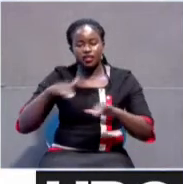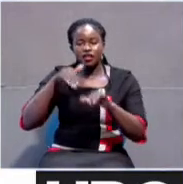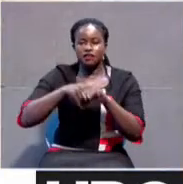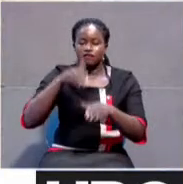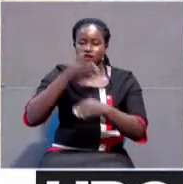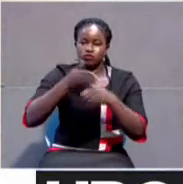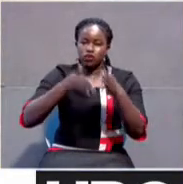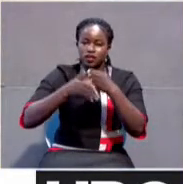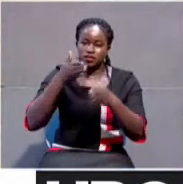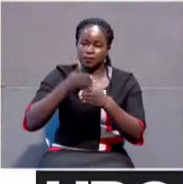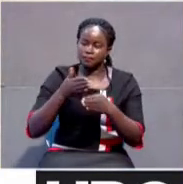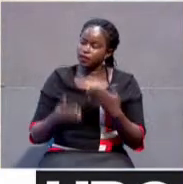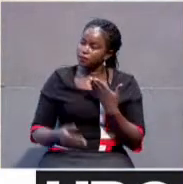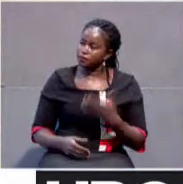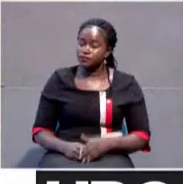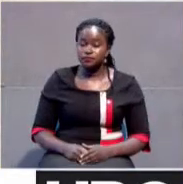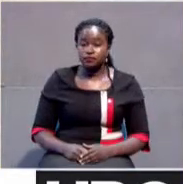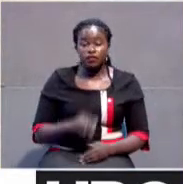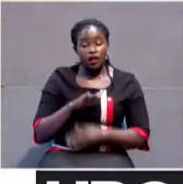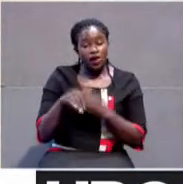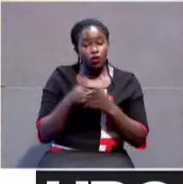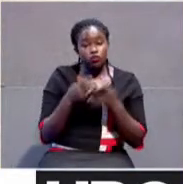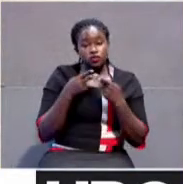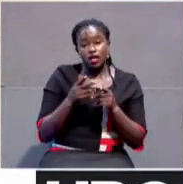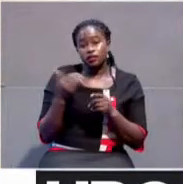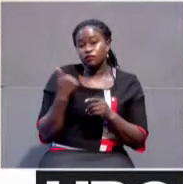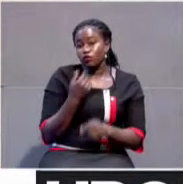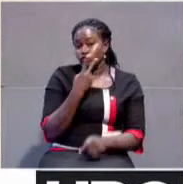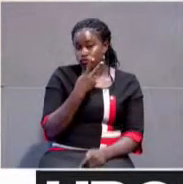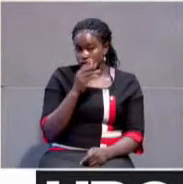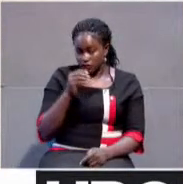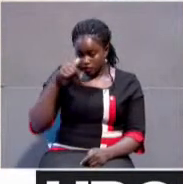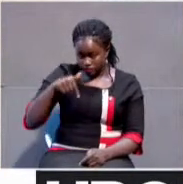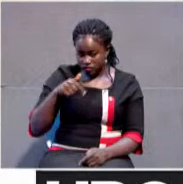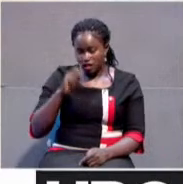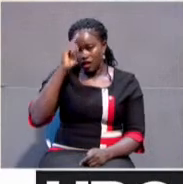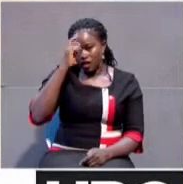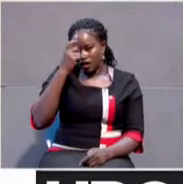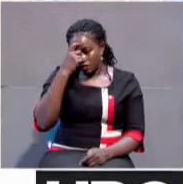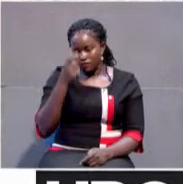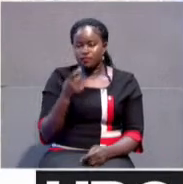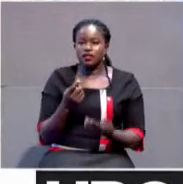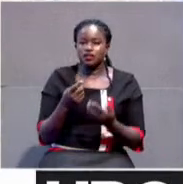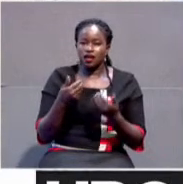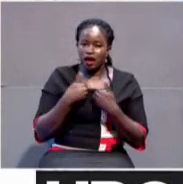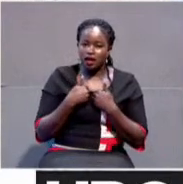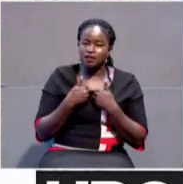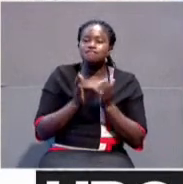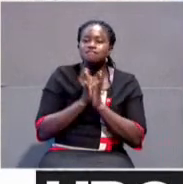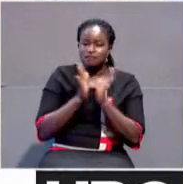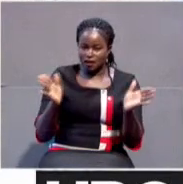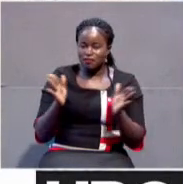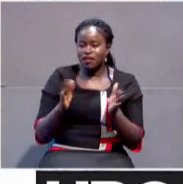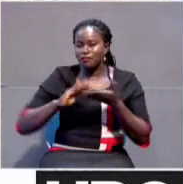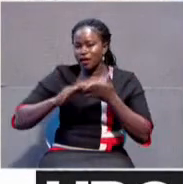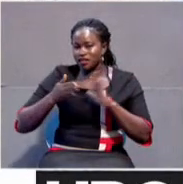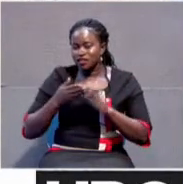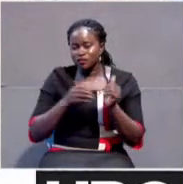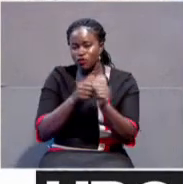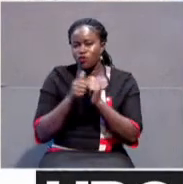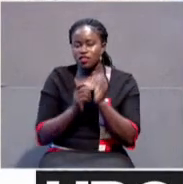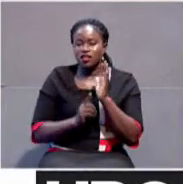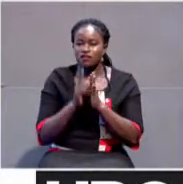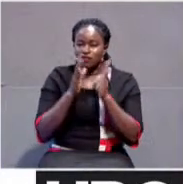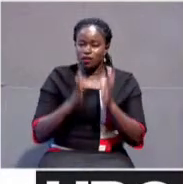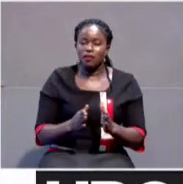look. It all began in 2007 when government entered into a public-private partnership with a